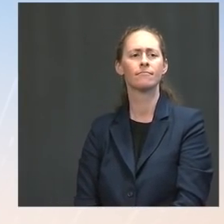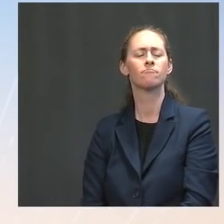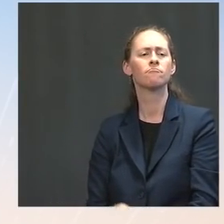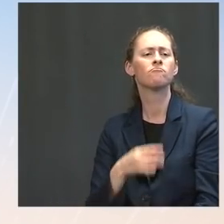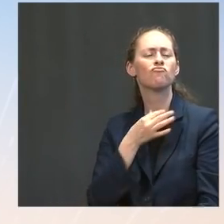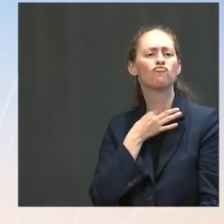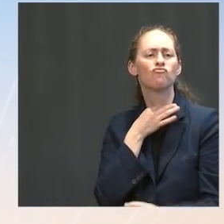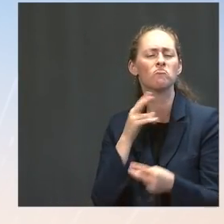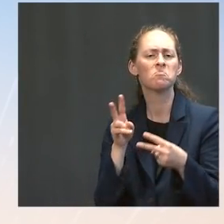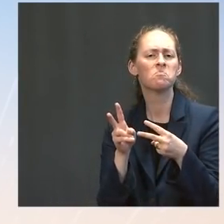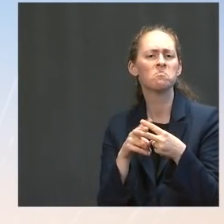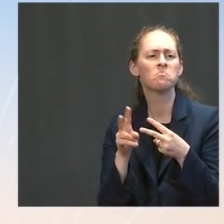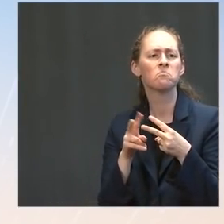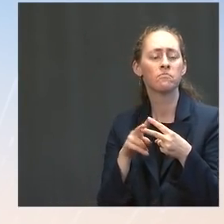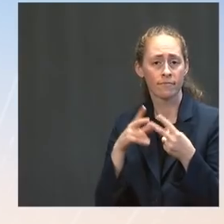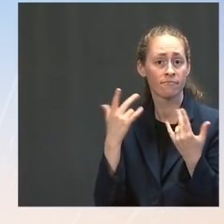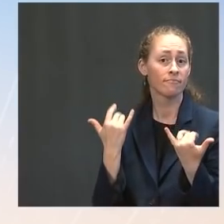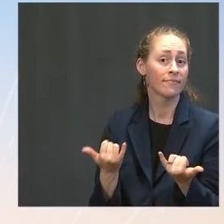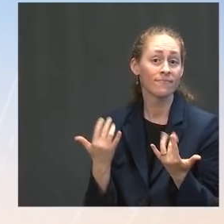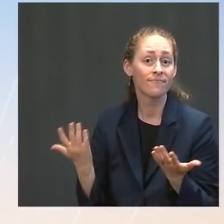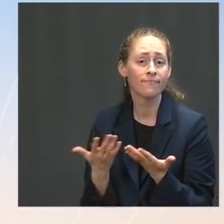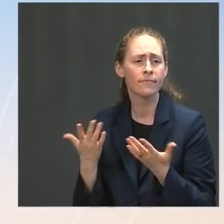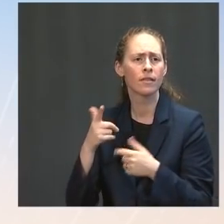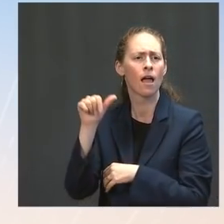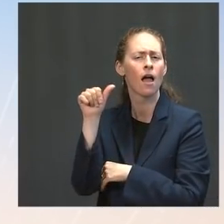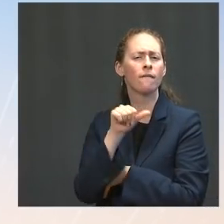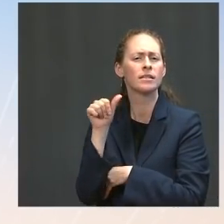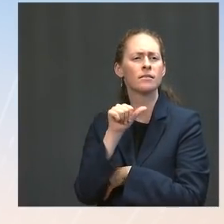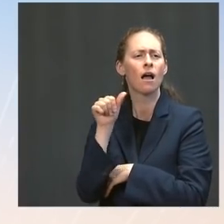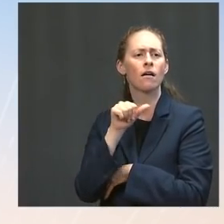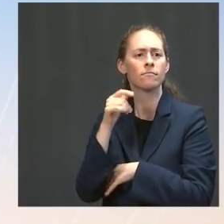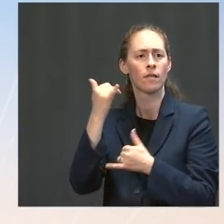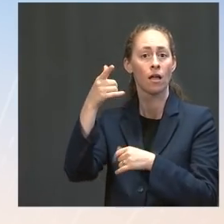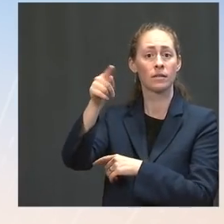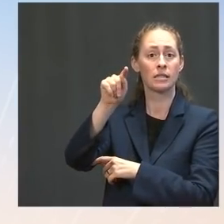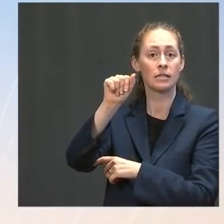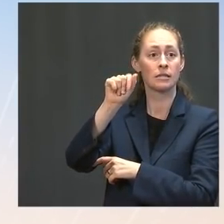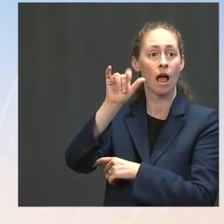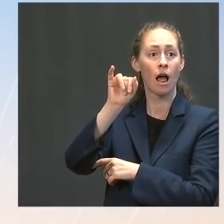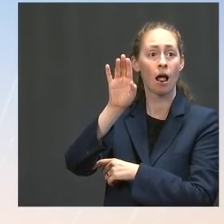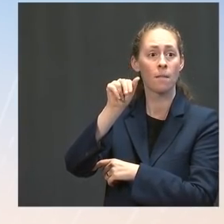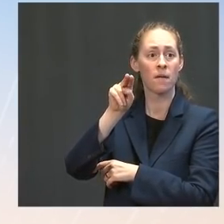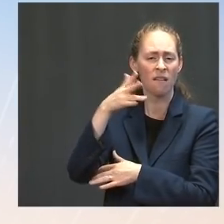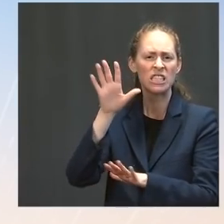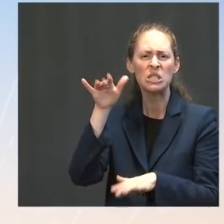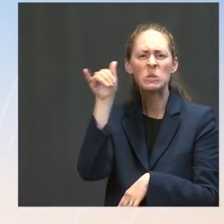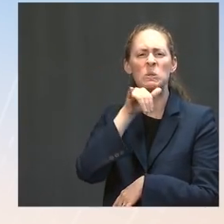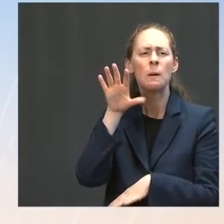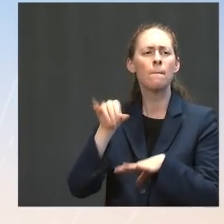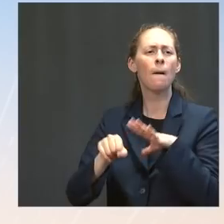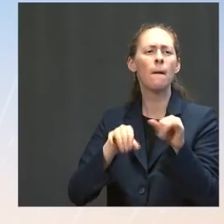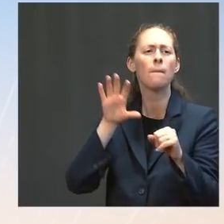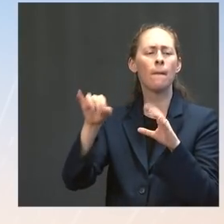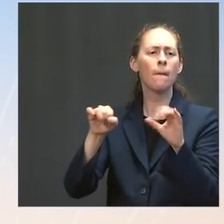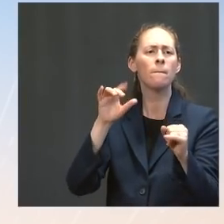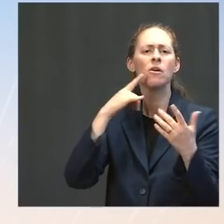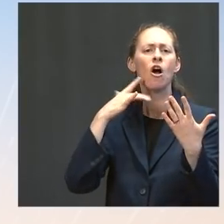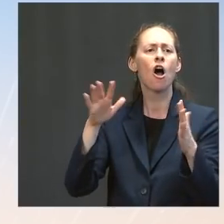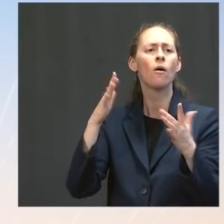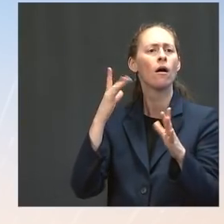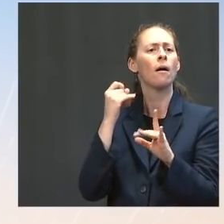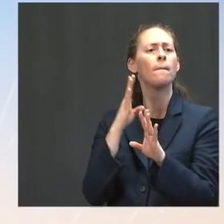Well, I would say first that we're on track to have the largest U.S. airlift in history, and I think that speaks for itself. Go ahead.